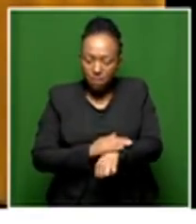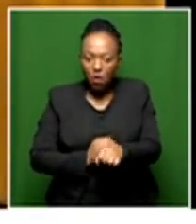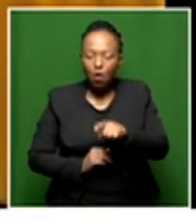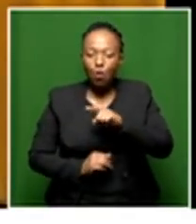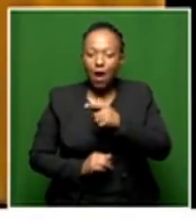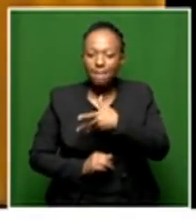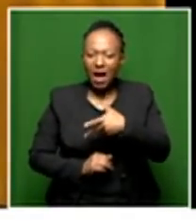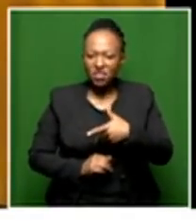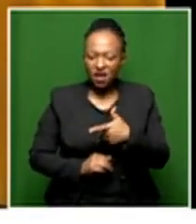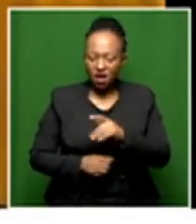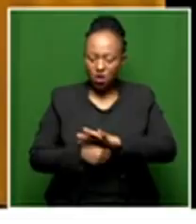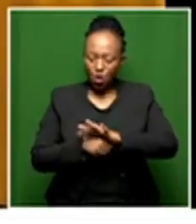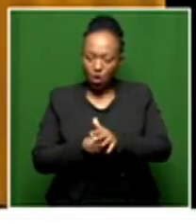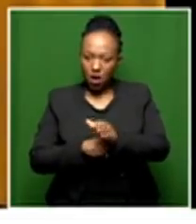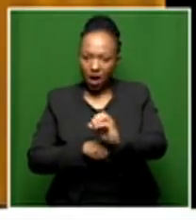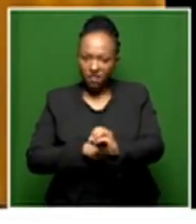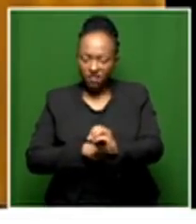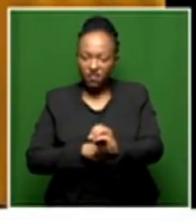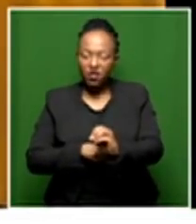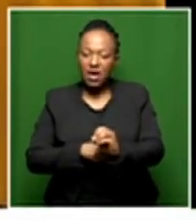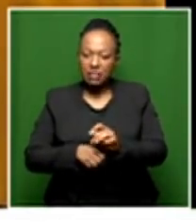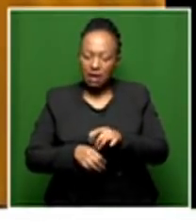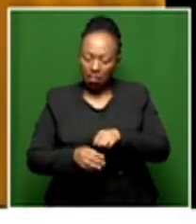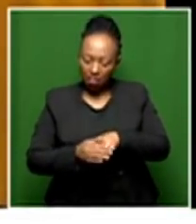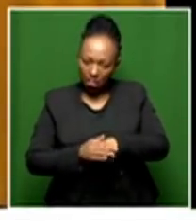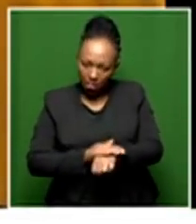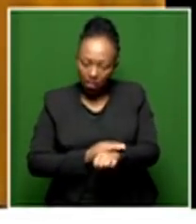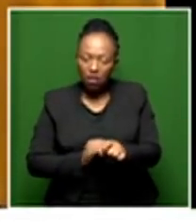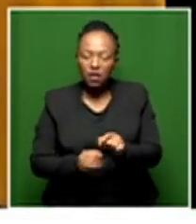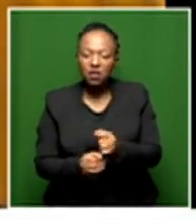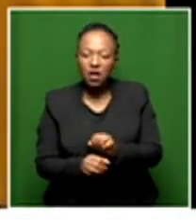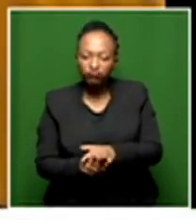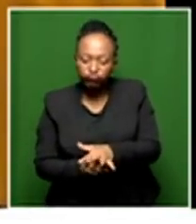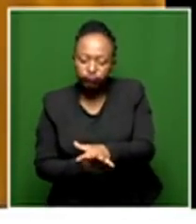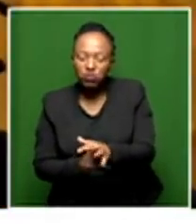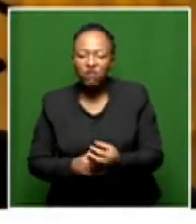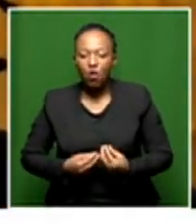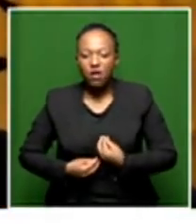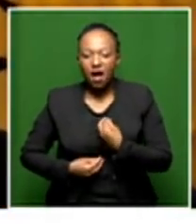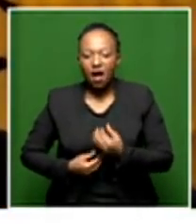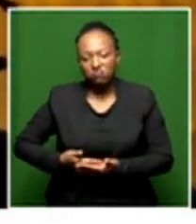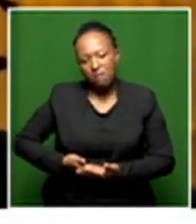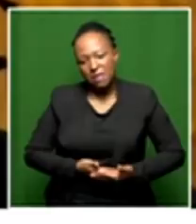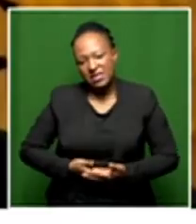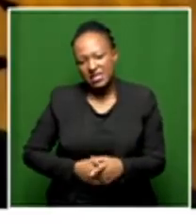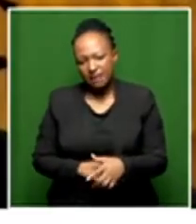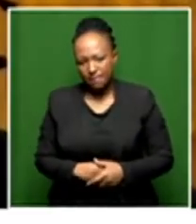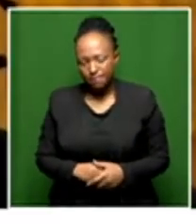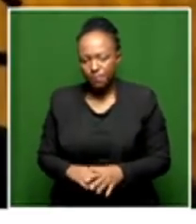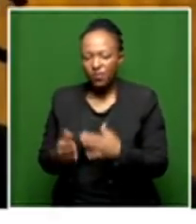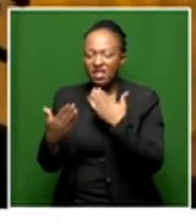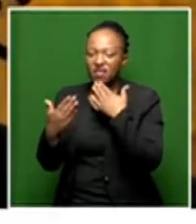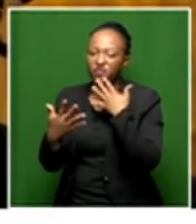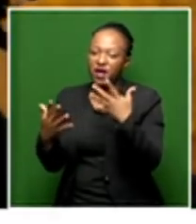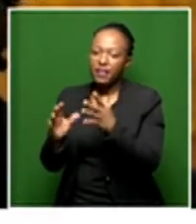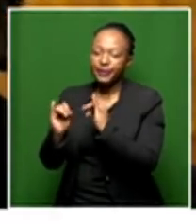adult pandemic drives the COVID-19 in the younger children. Let's leave it there for this morning. Thanks very, very much for